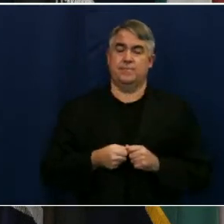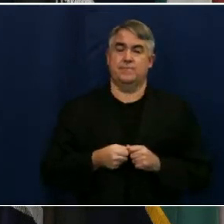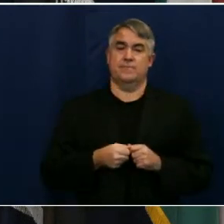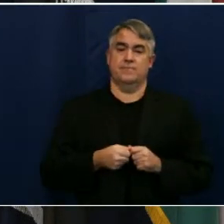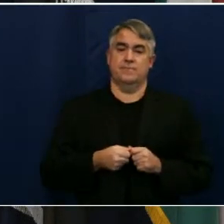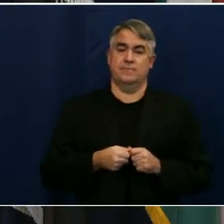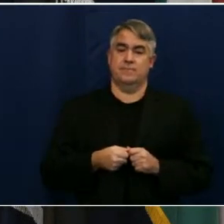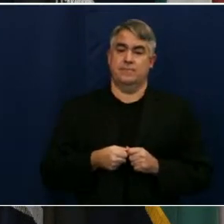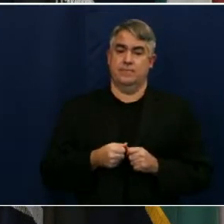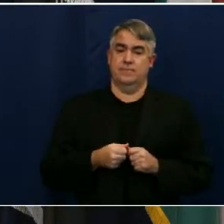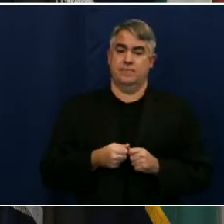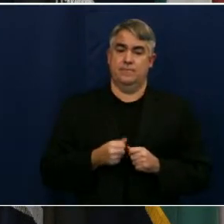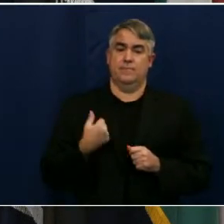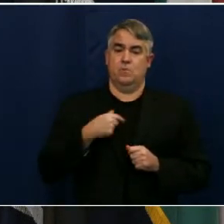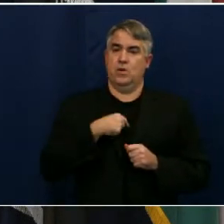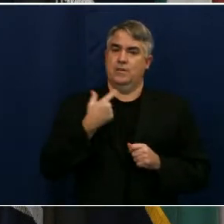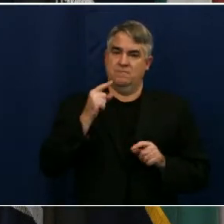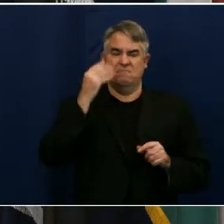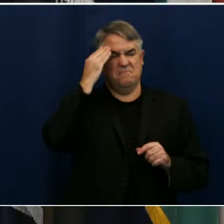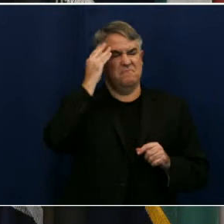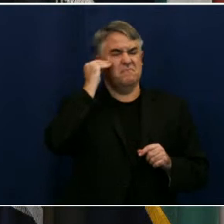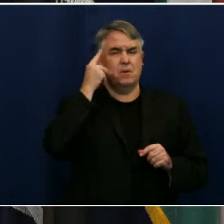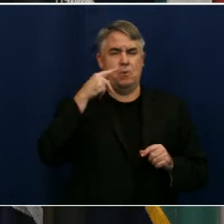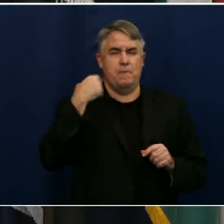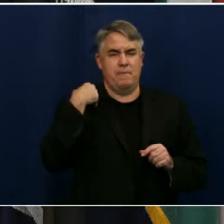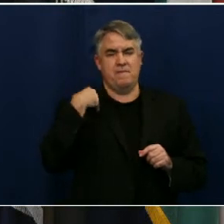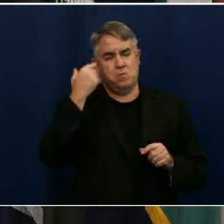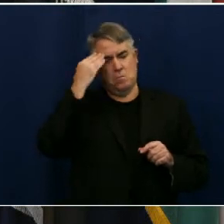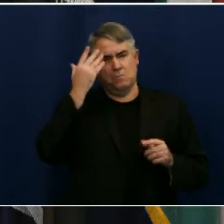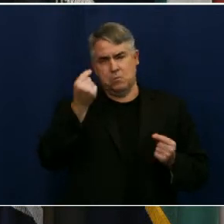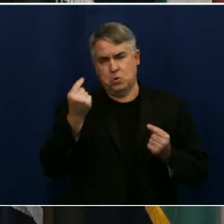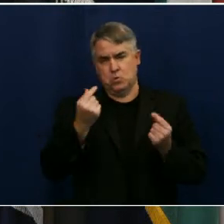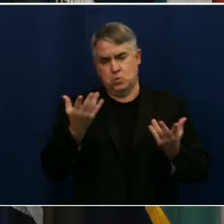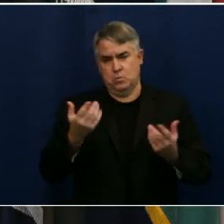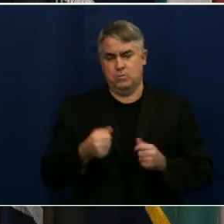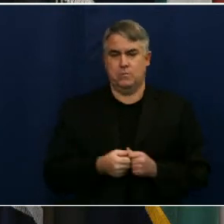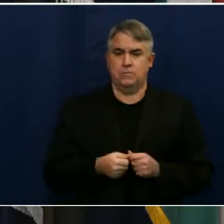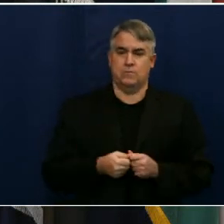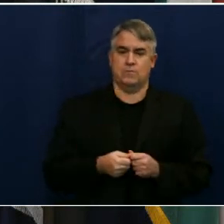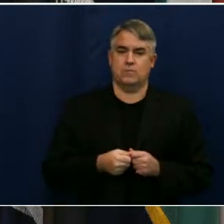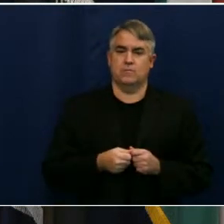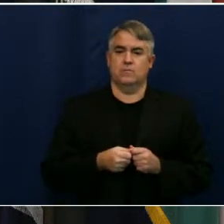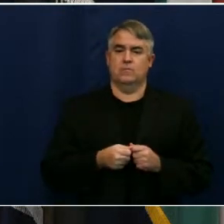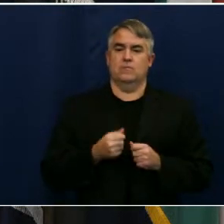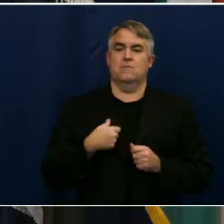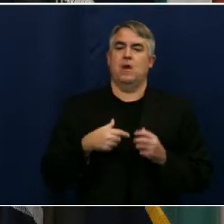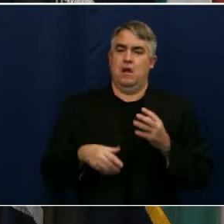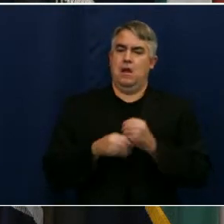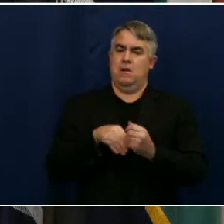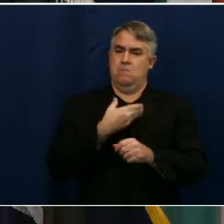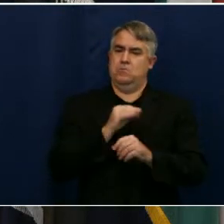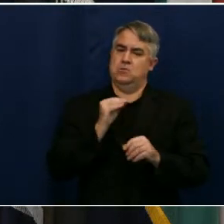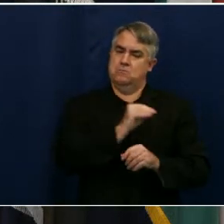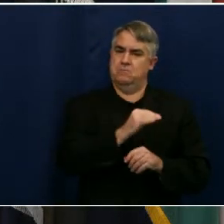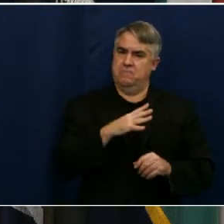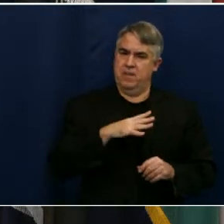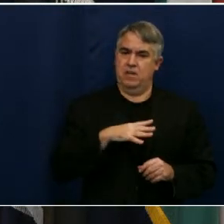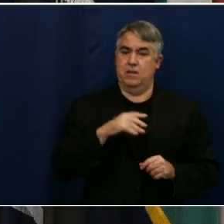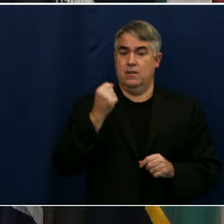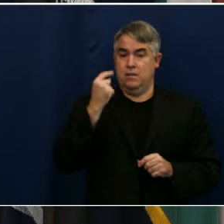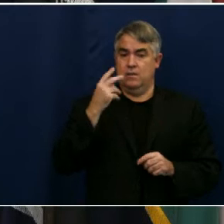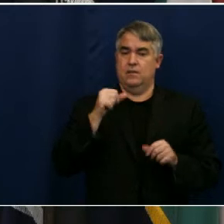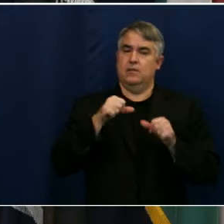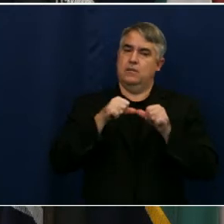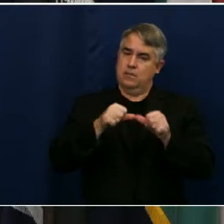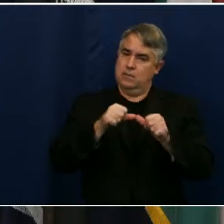before, with the only addition of the ability to have live entertainment in an outdoor setting, again, provided that people maintain that physical distancing